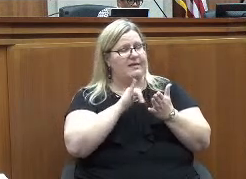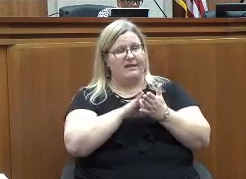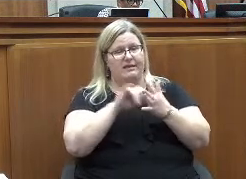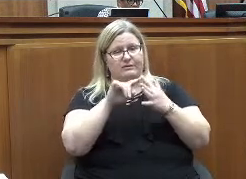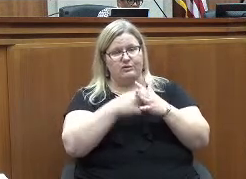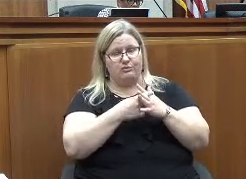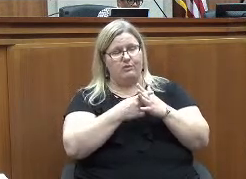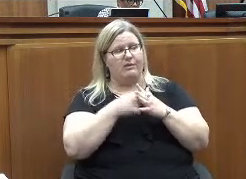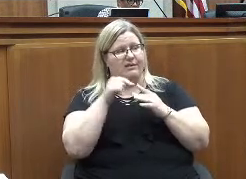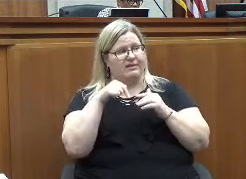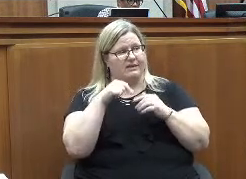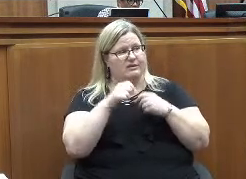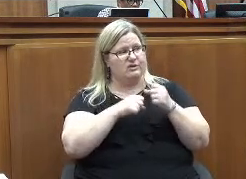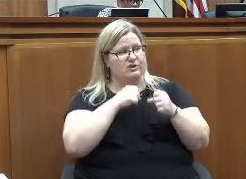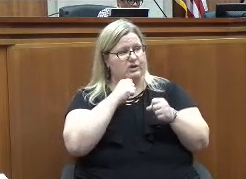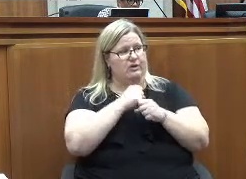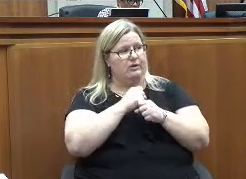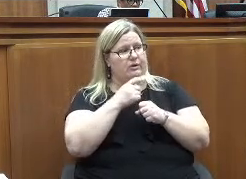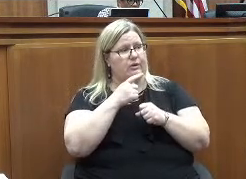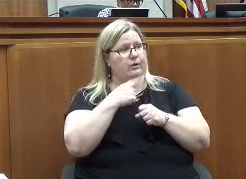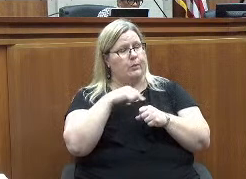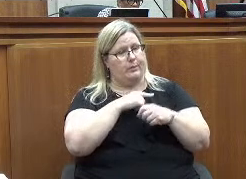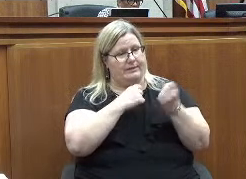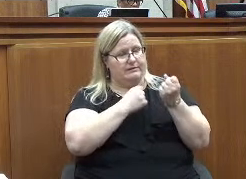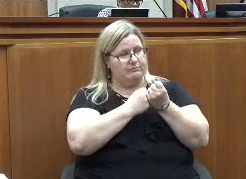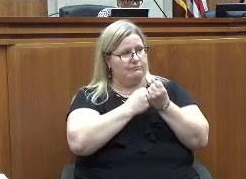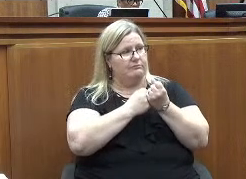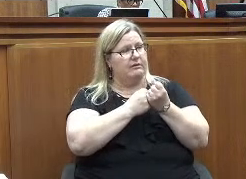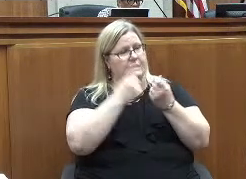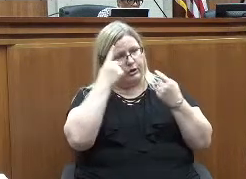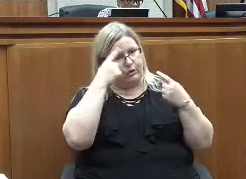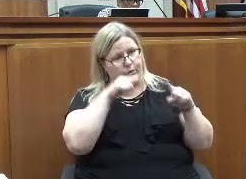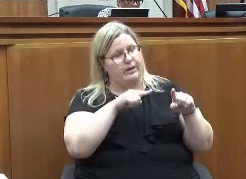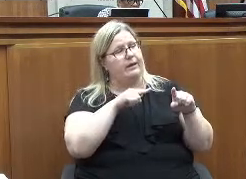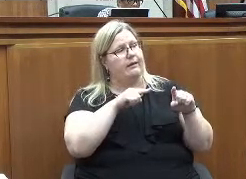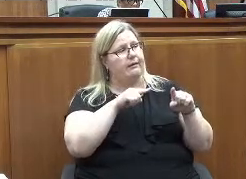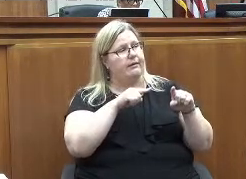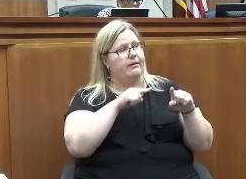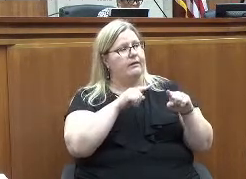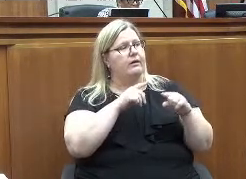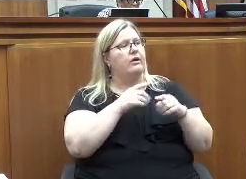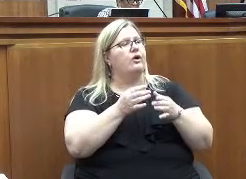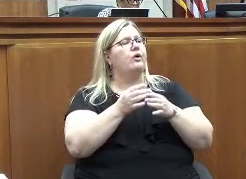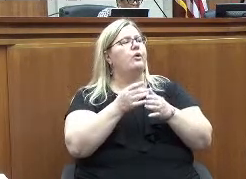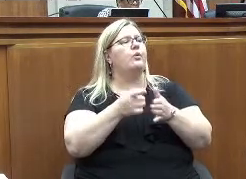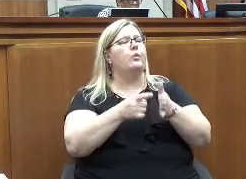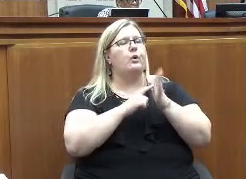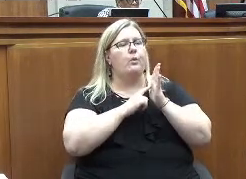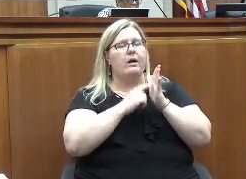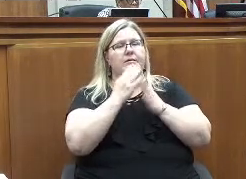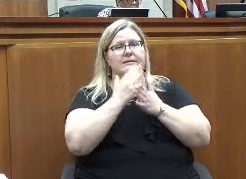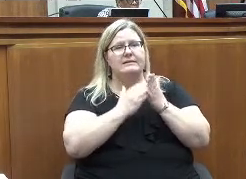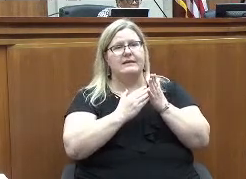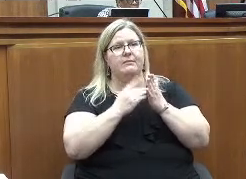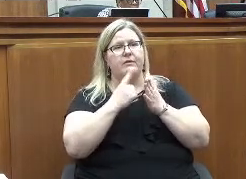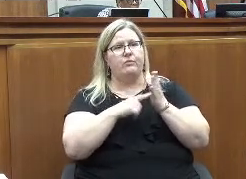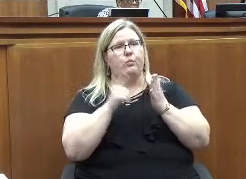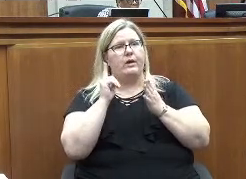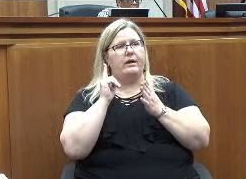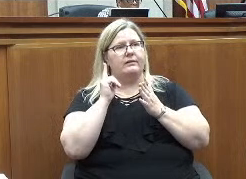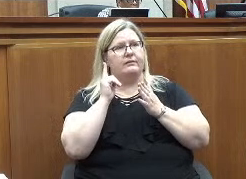our rulemaking process, which we supported and agreed with. And it requires some of the very information that's being